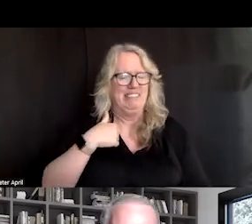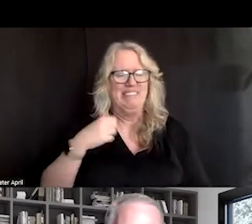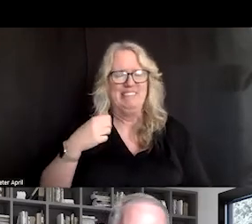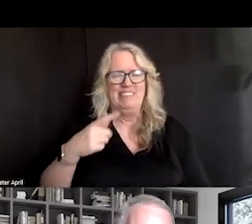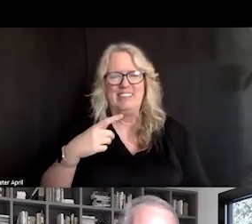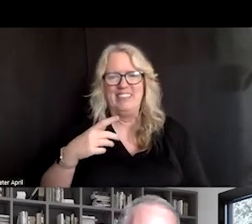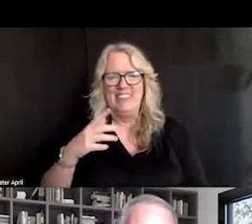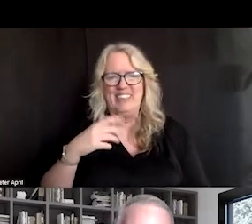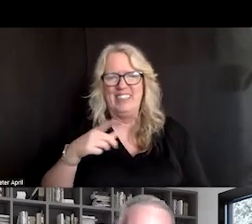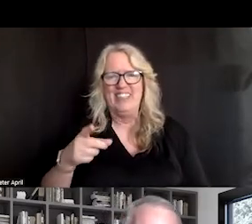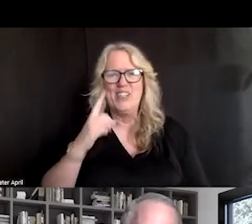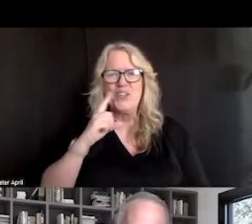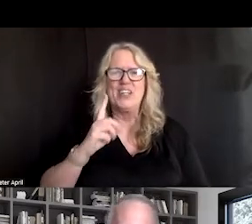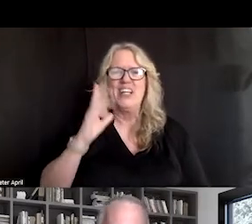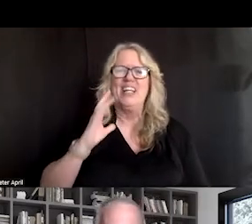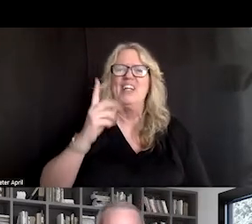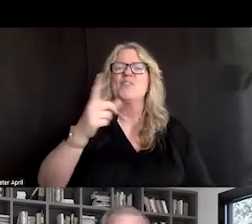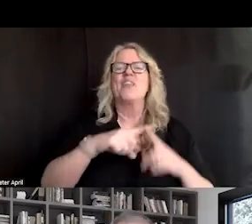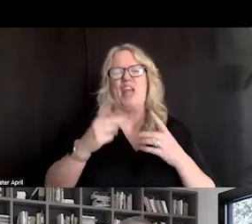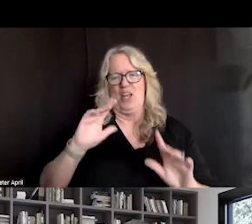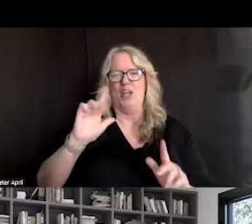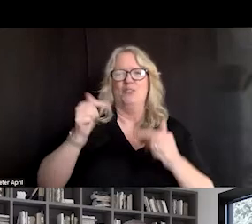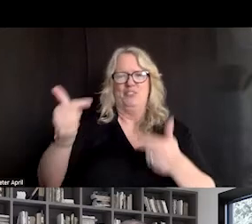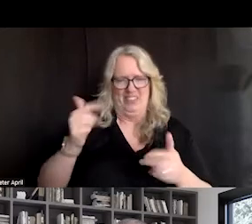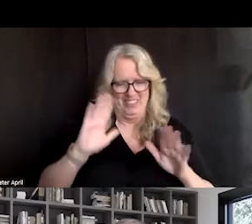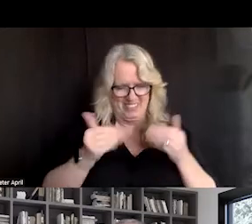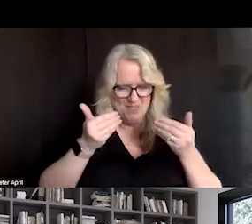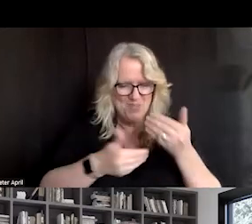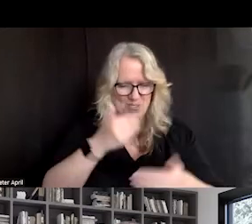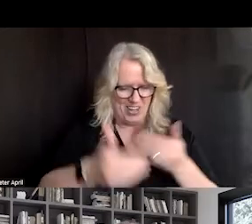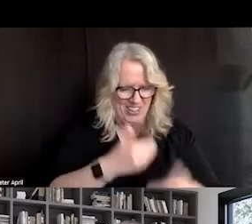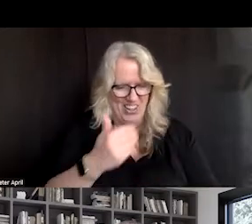and the founder of Forefront Suicide Prevention. I'll just keep moving right along here.